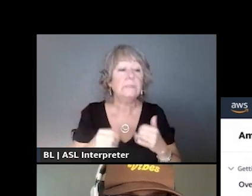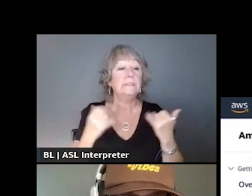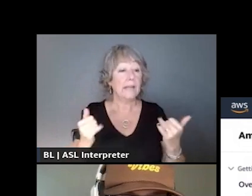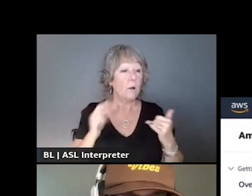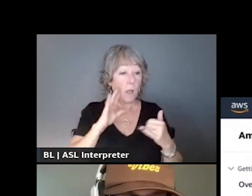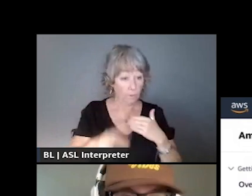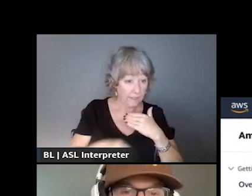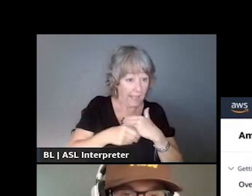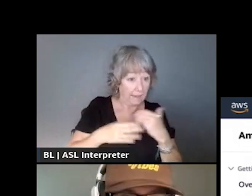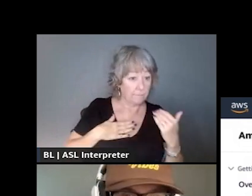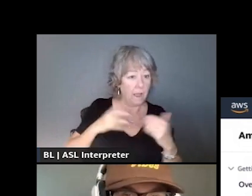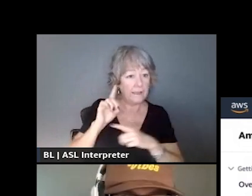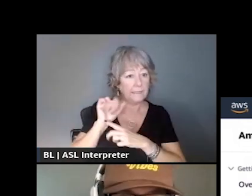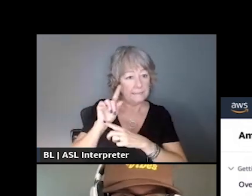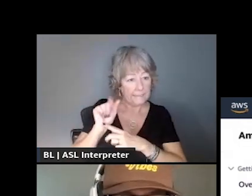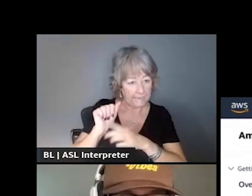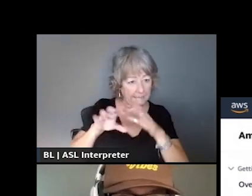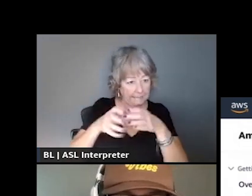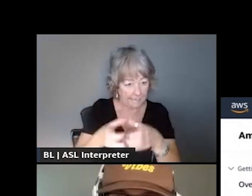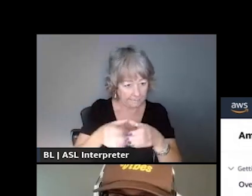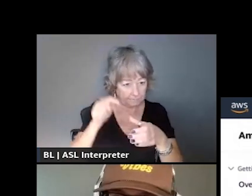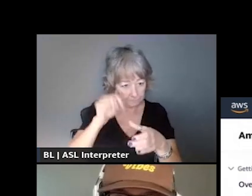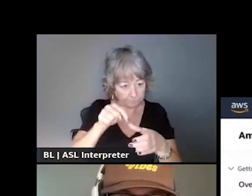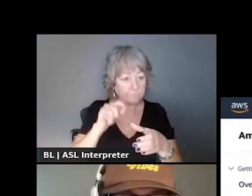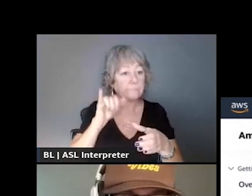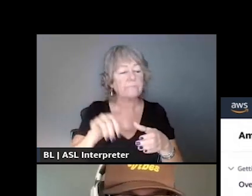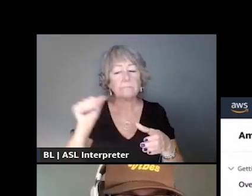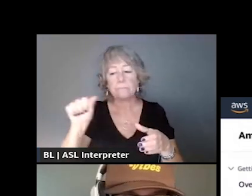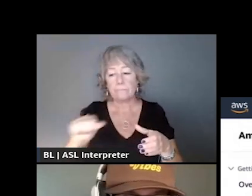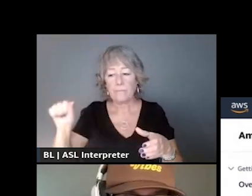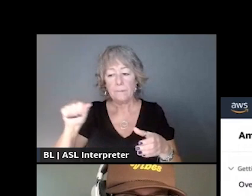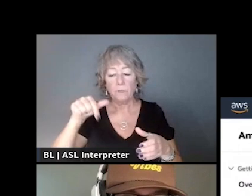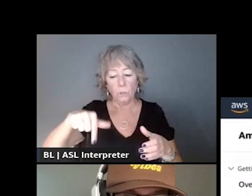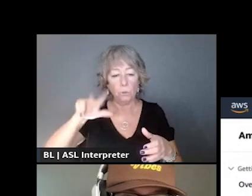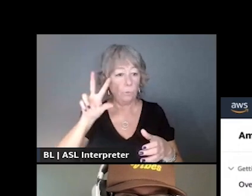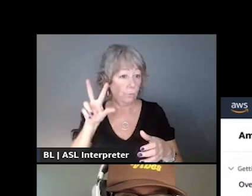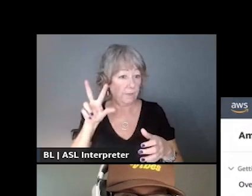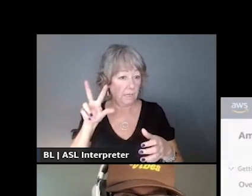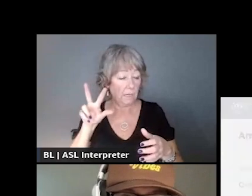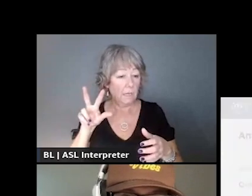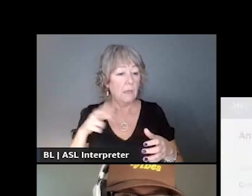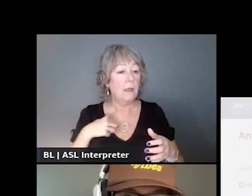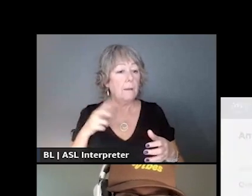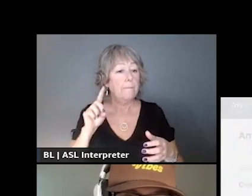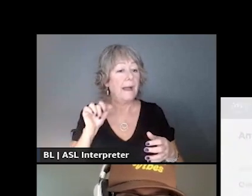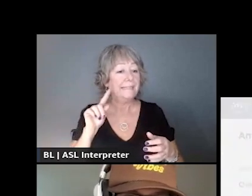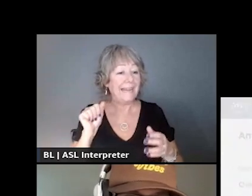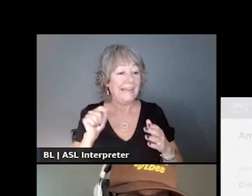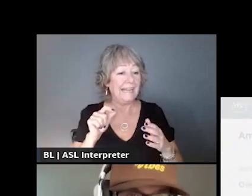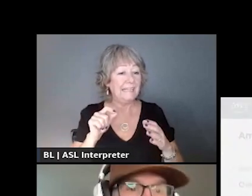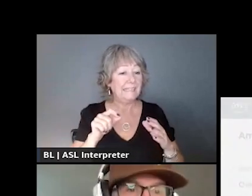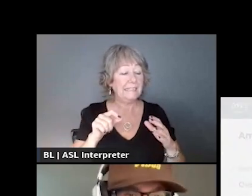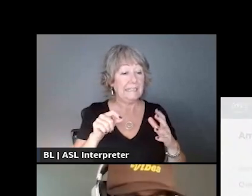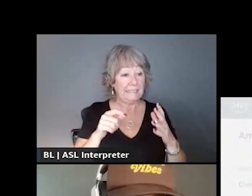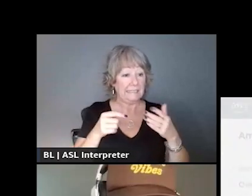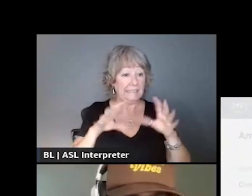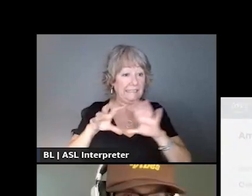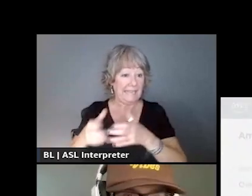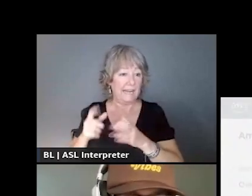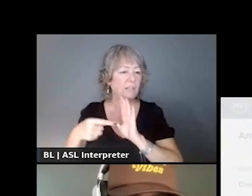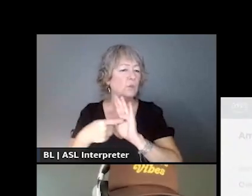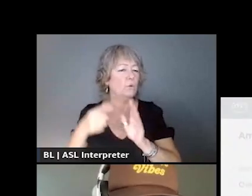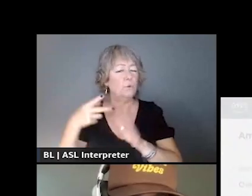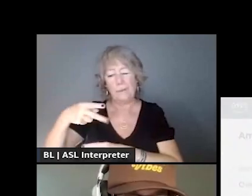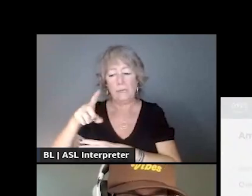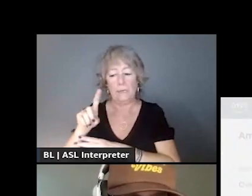my data set. So this is Amazon Q3. My data set that I showed you, the PDF file that I